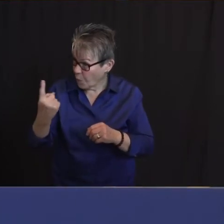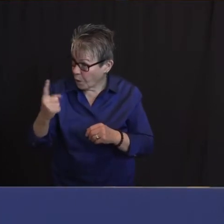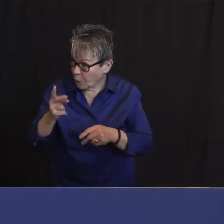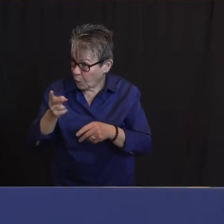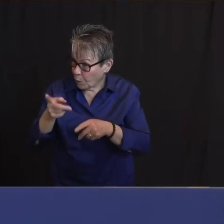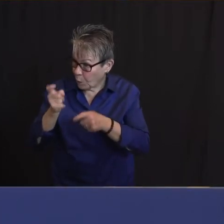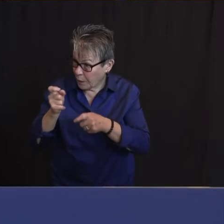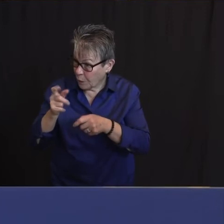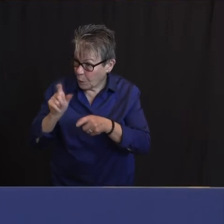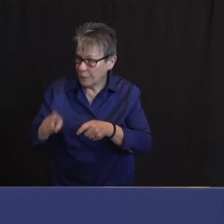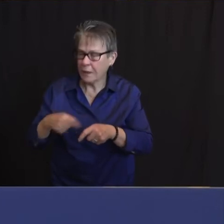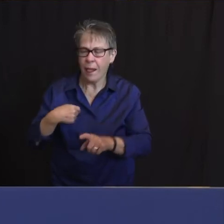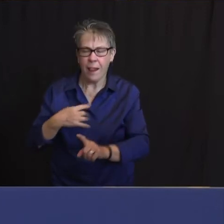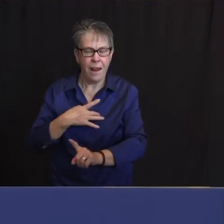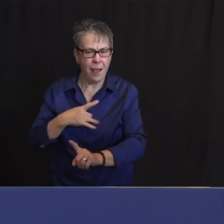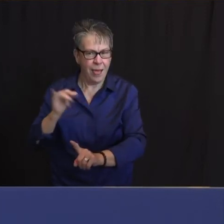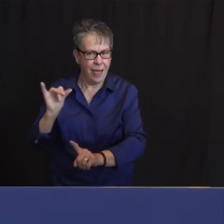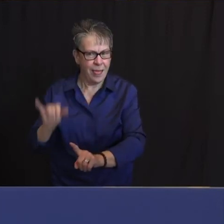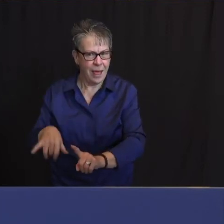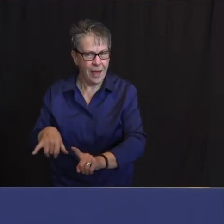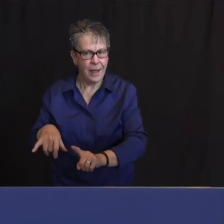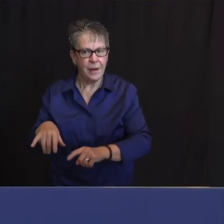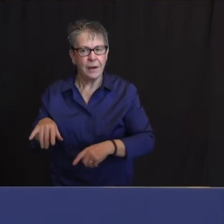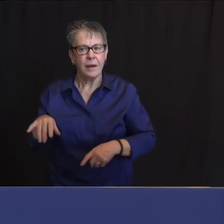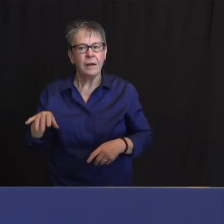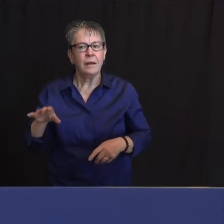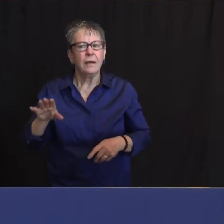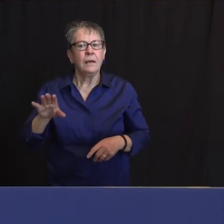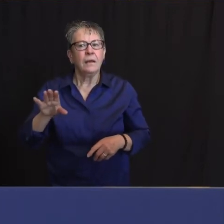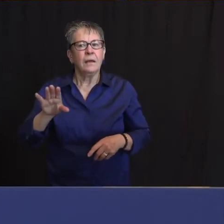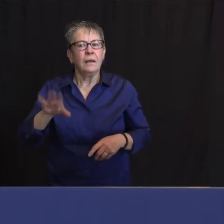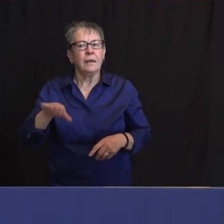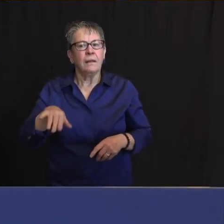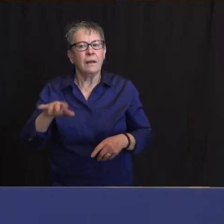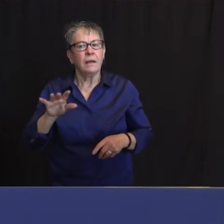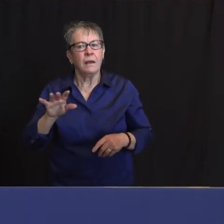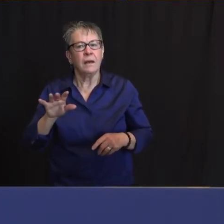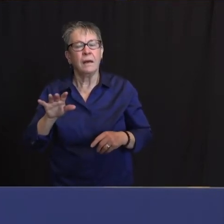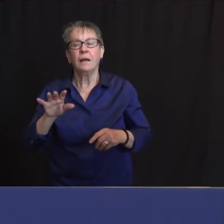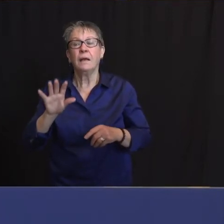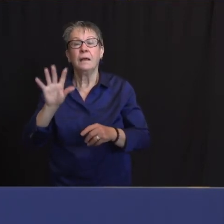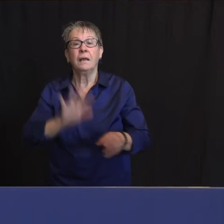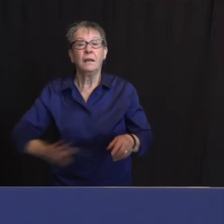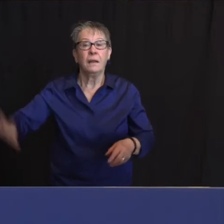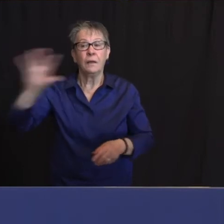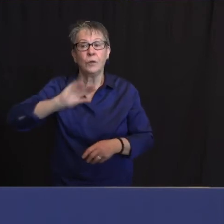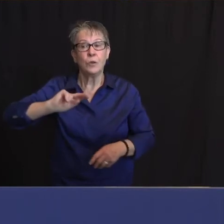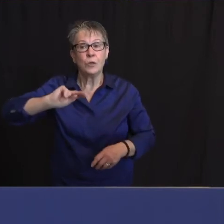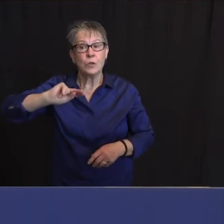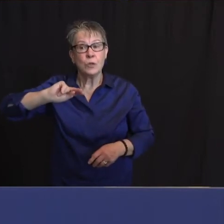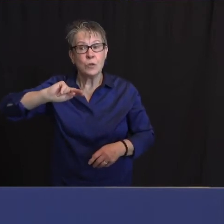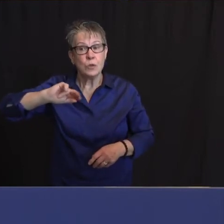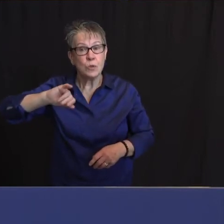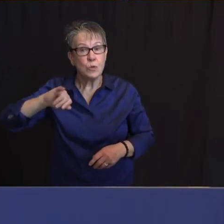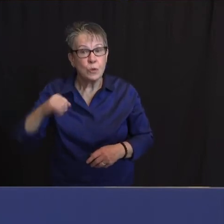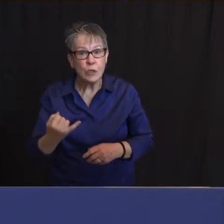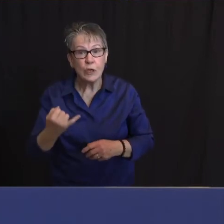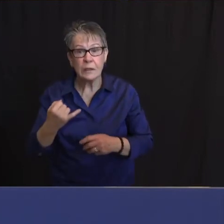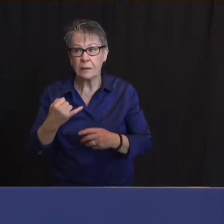entire state in the orange category, can you tell us why it was the right decision to relax guidelines for schools, things like no longer shutting down classrooms for